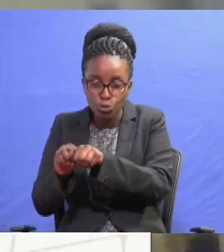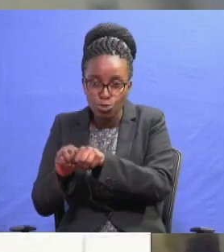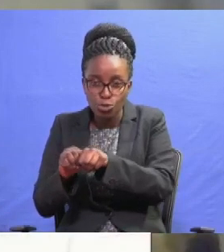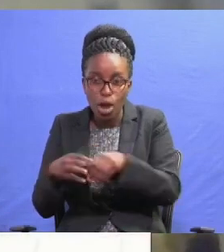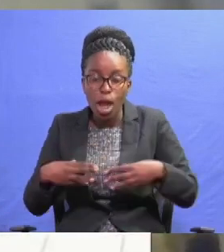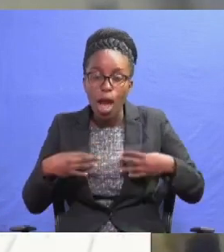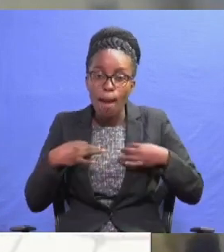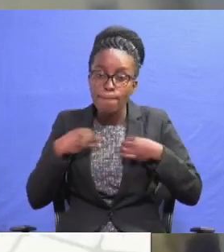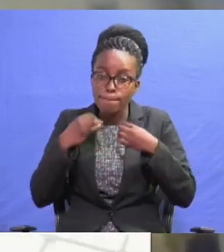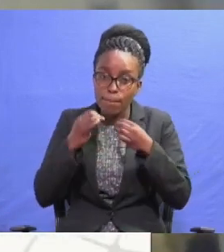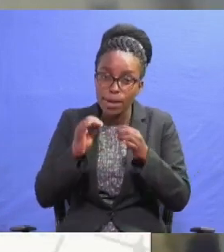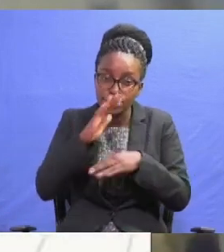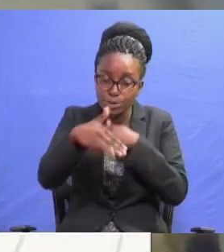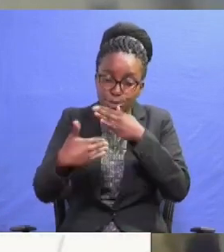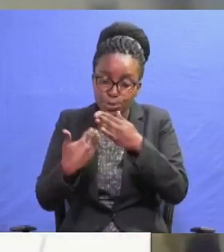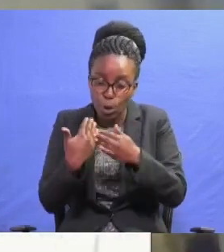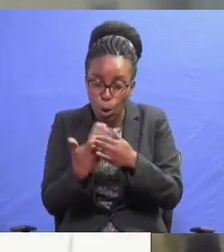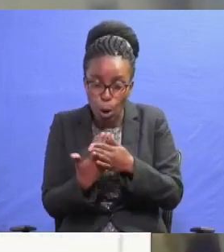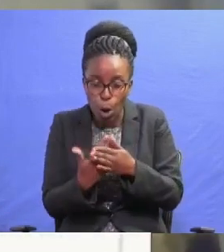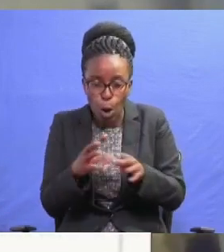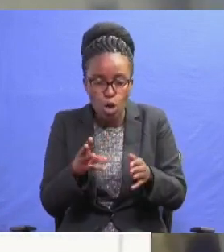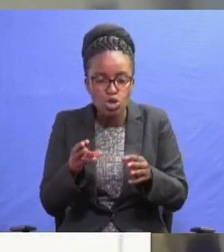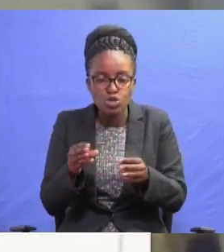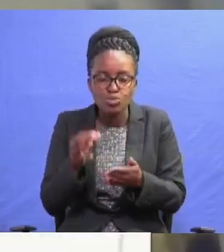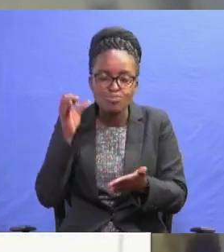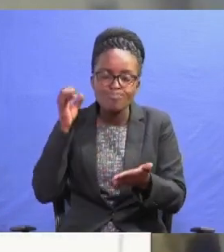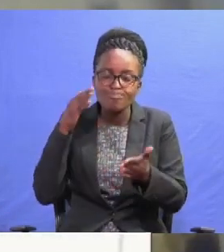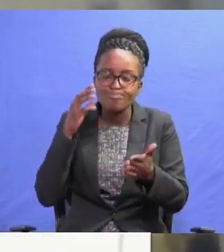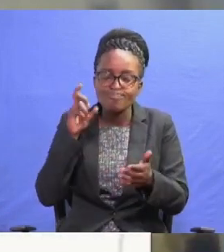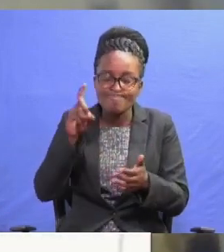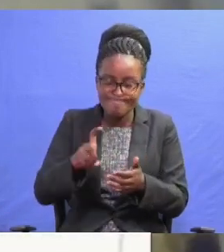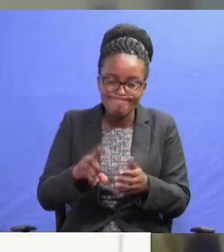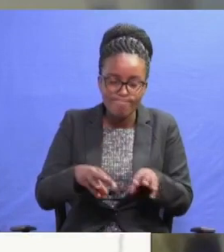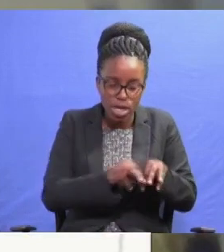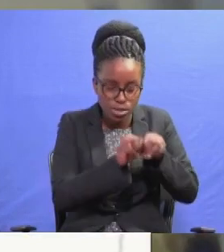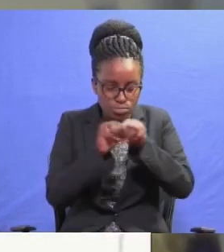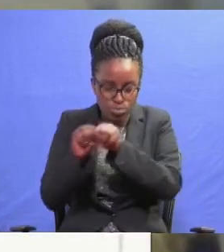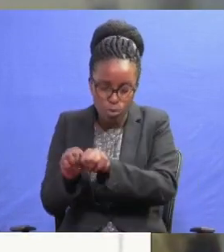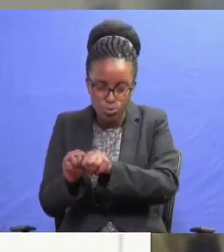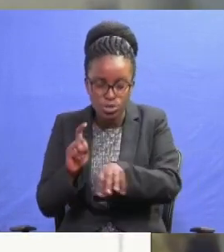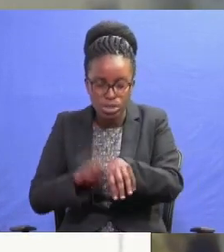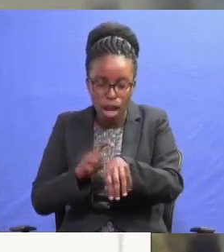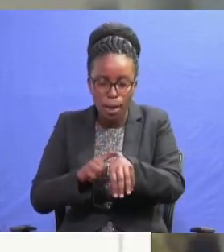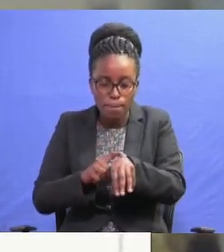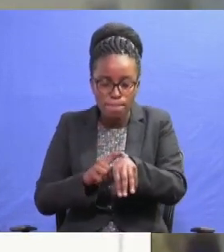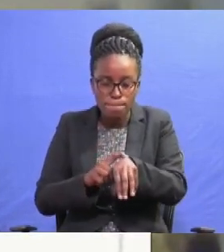and then they move as a mass. And when they encounter a barrier, they'll just push the barrier off or